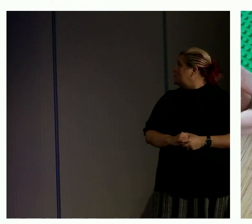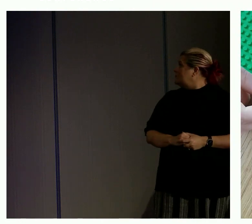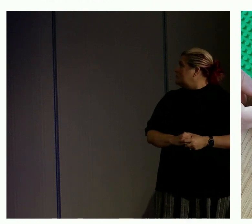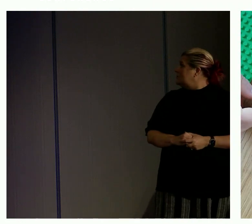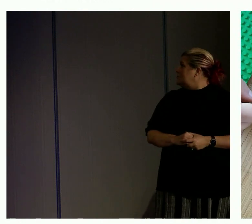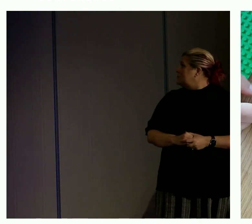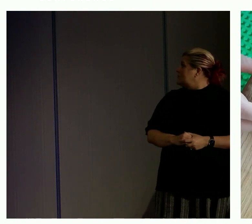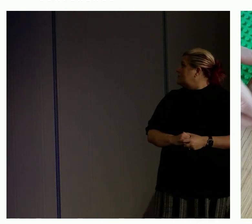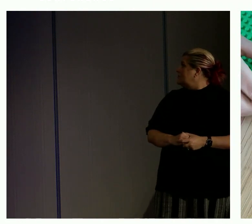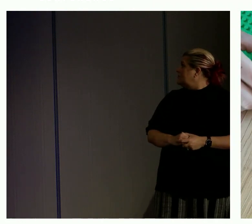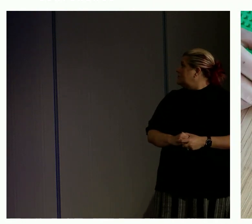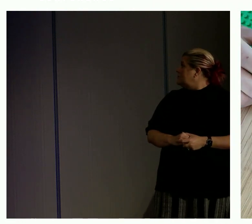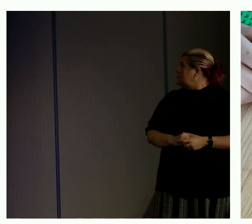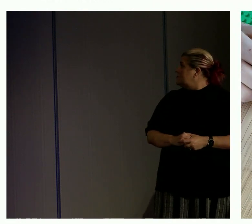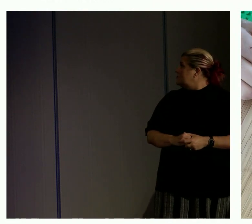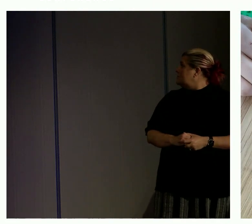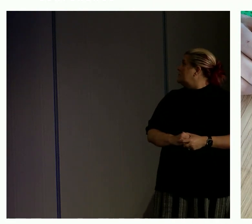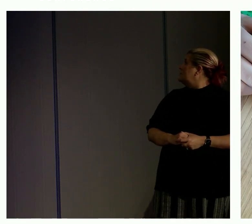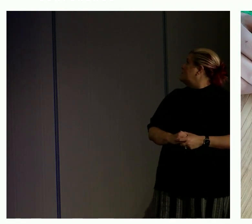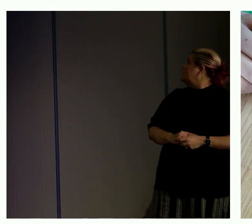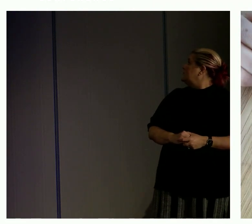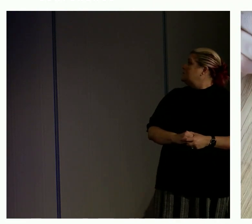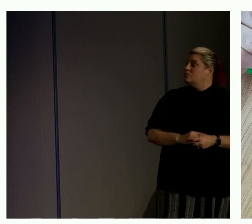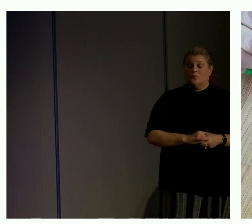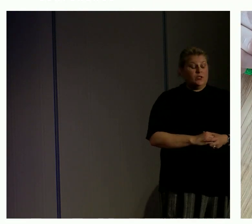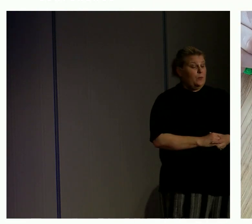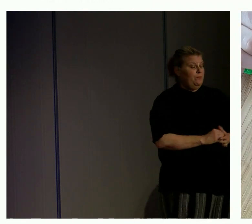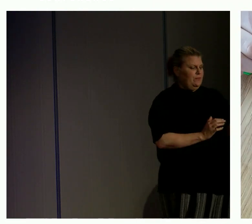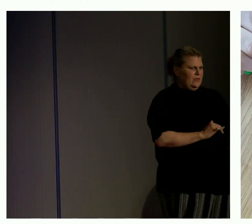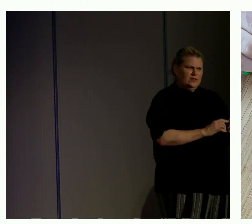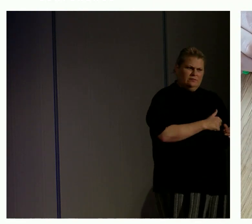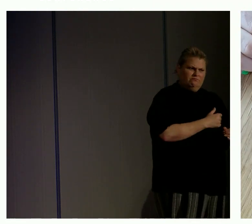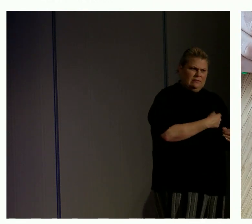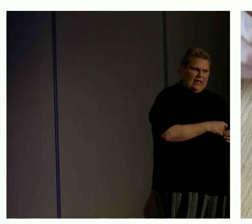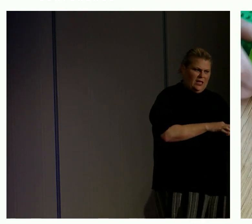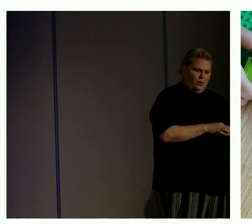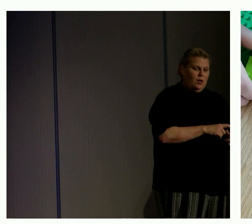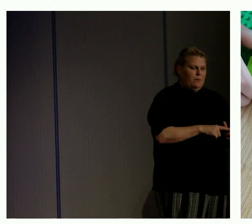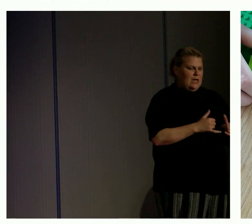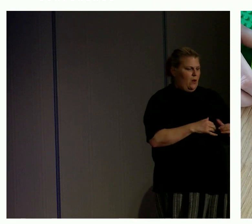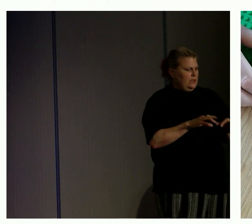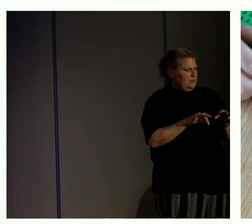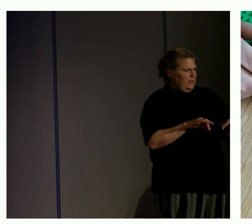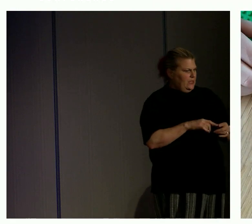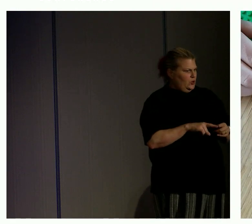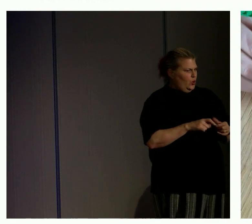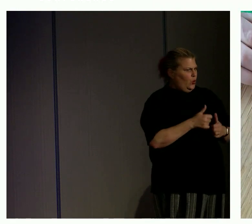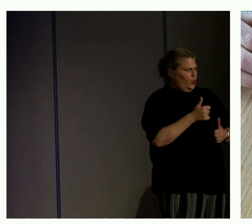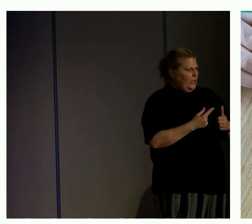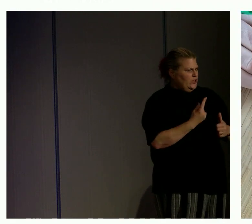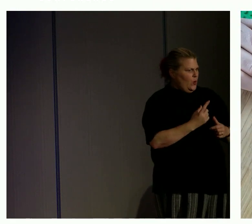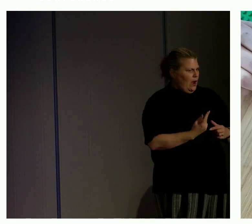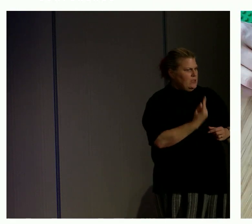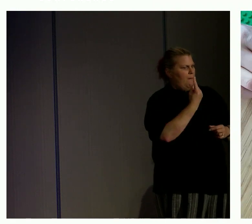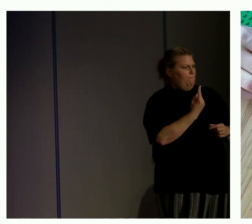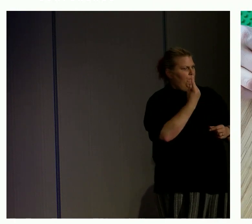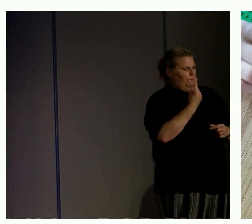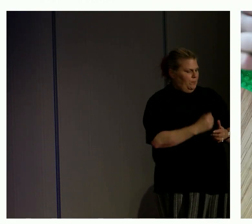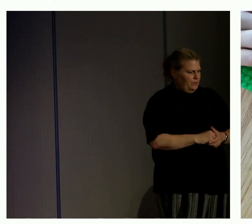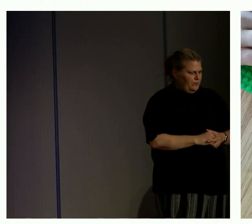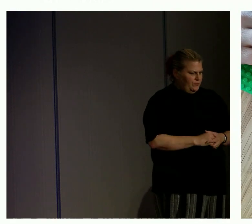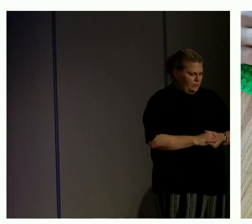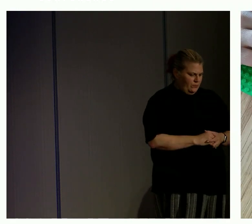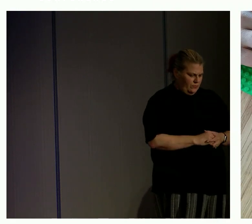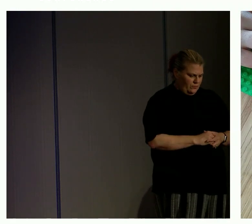L. Vediamo. I've got to explain to you. You would like to know how to know which way the letters go up. Zweimal der